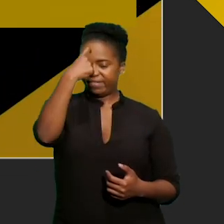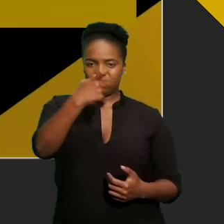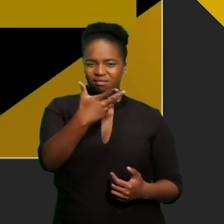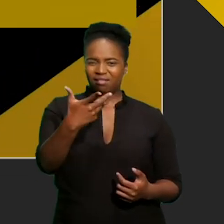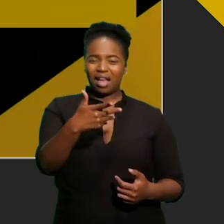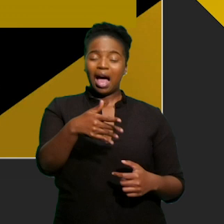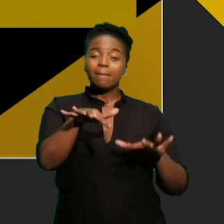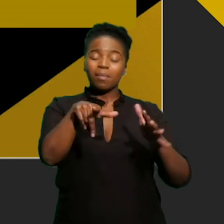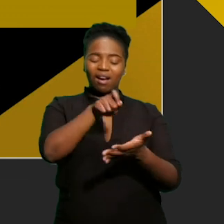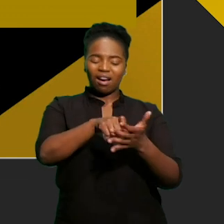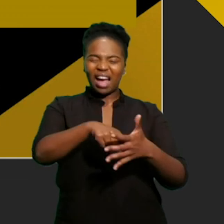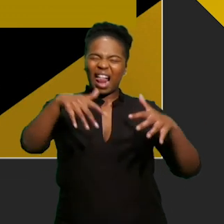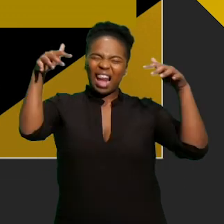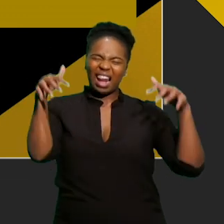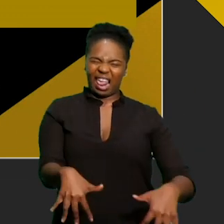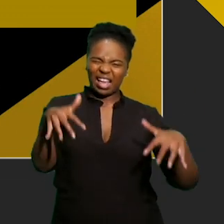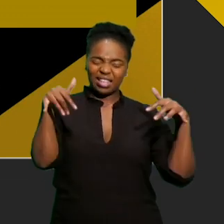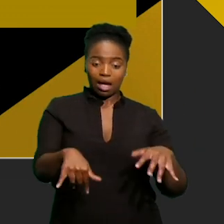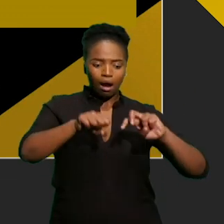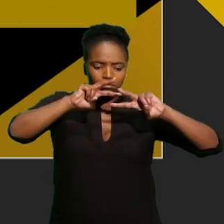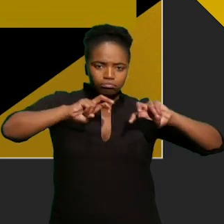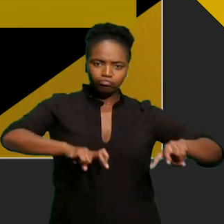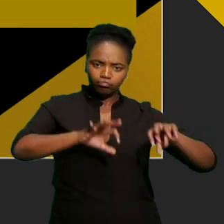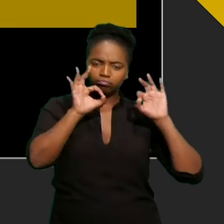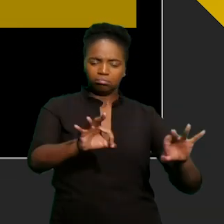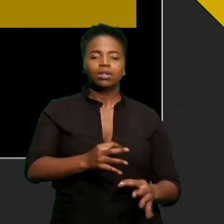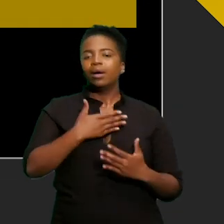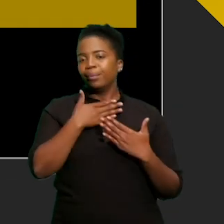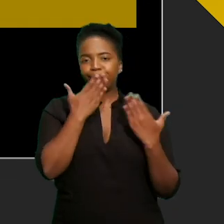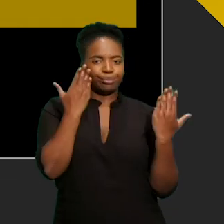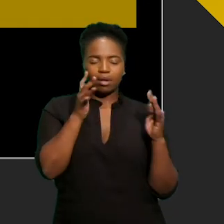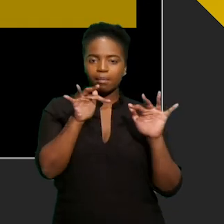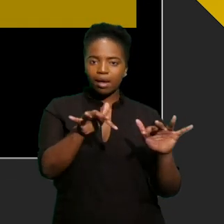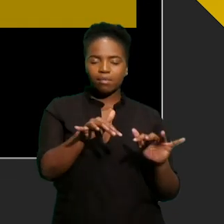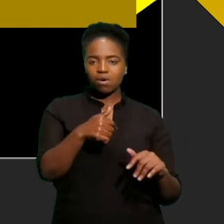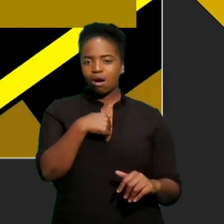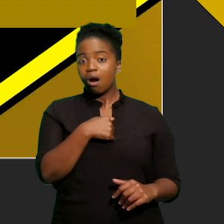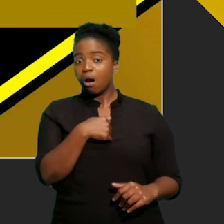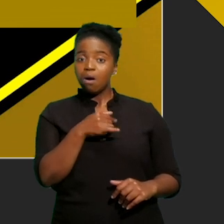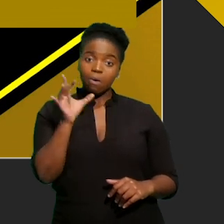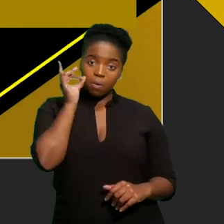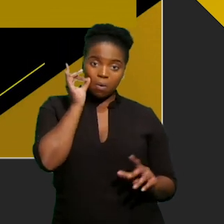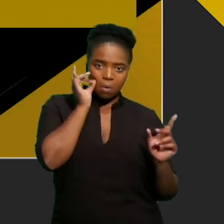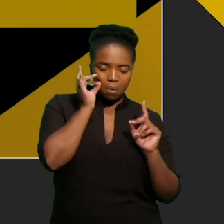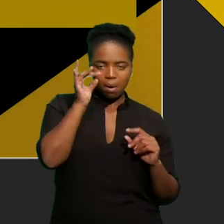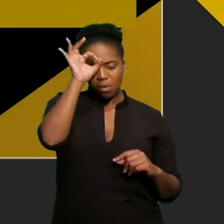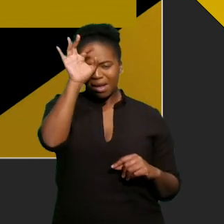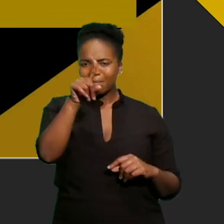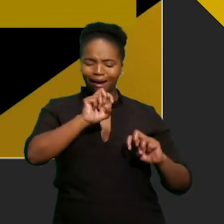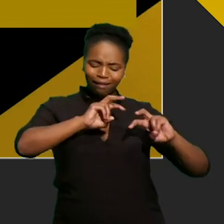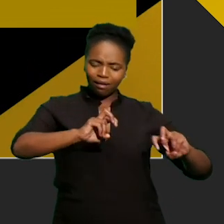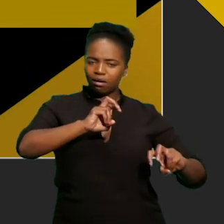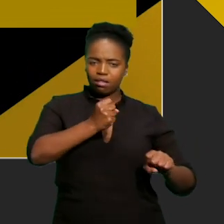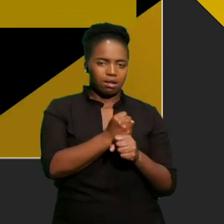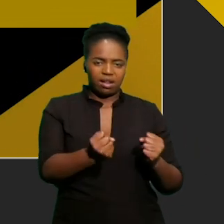are lazy. They do not do proper research for their stories and news. These guys work with sources and witnesses like the police. But at the same time,